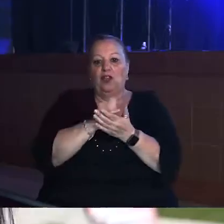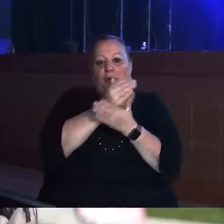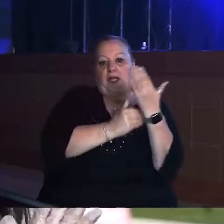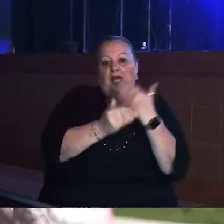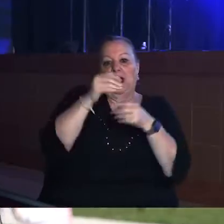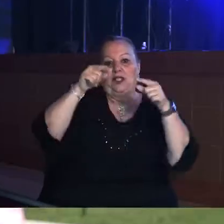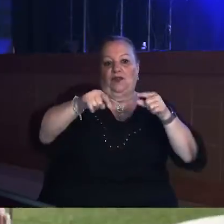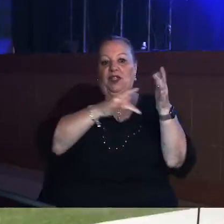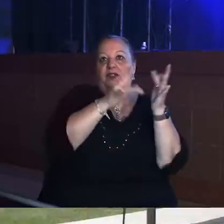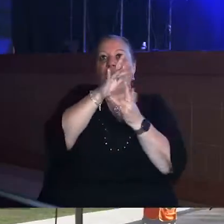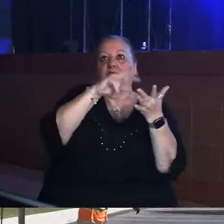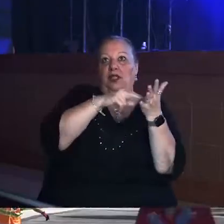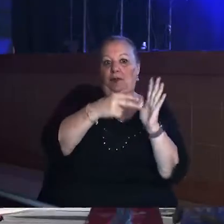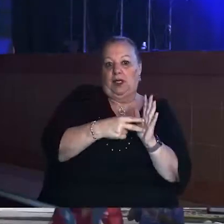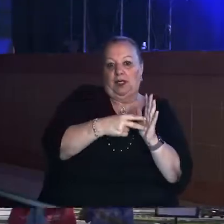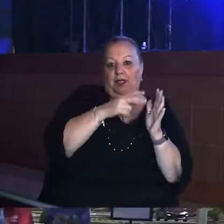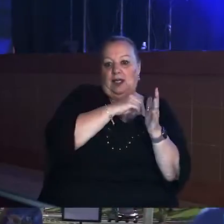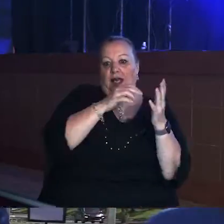rock. Woo-hoo!